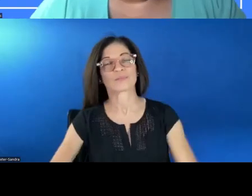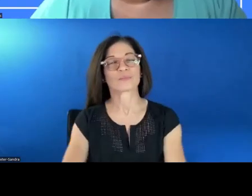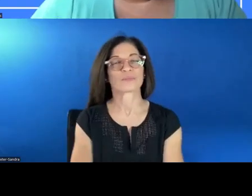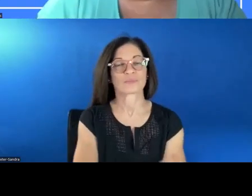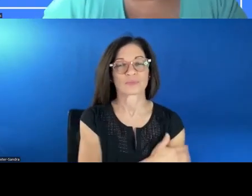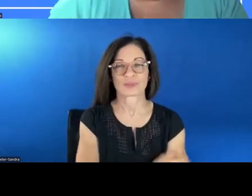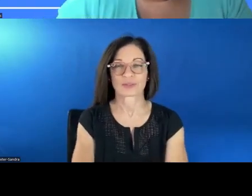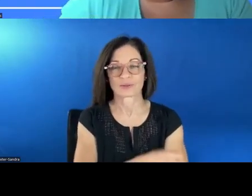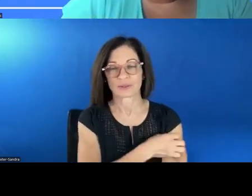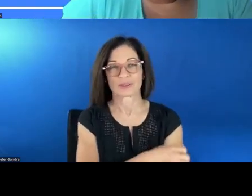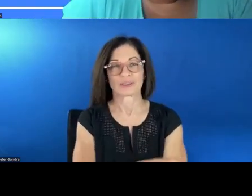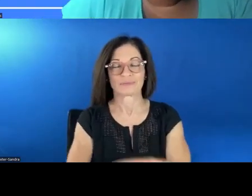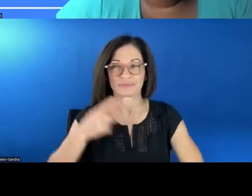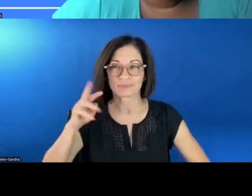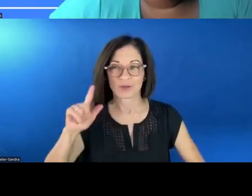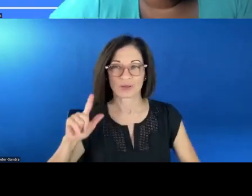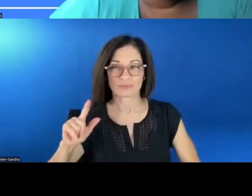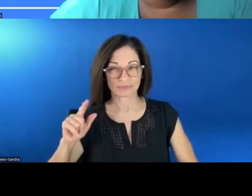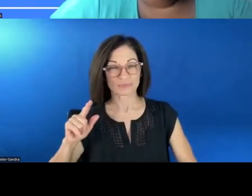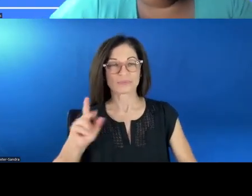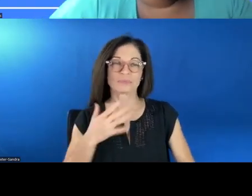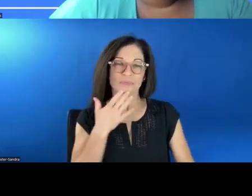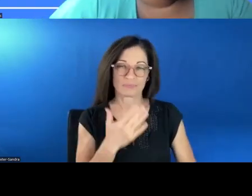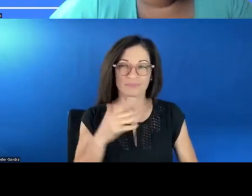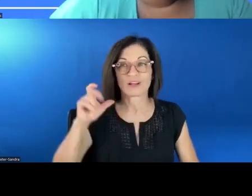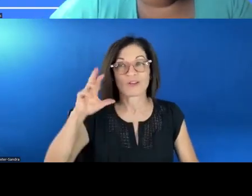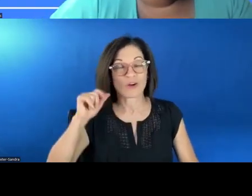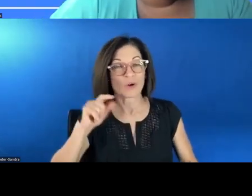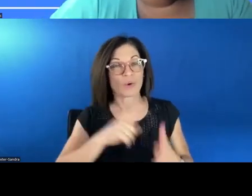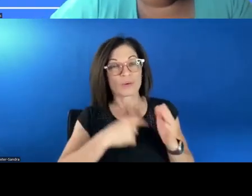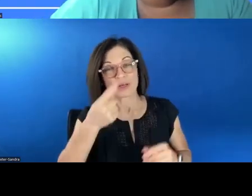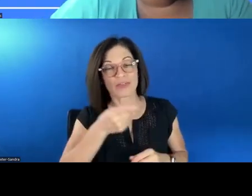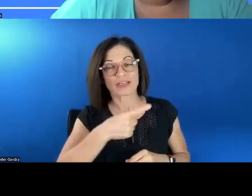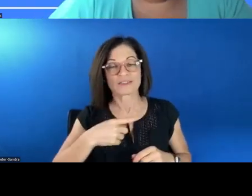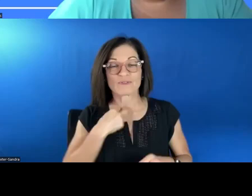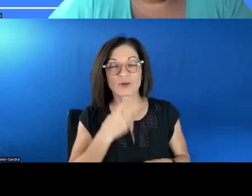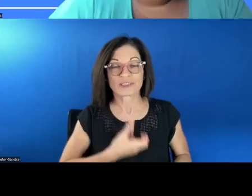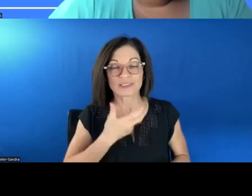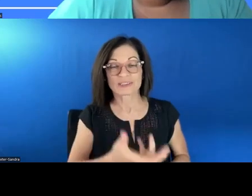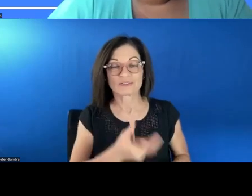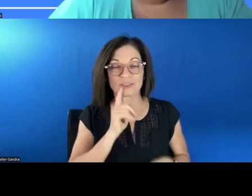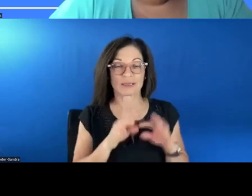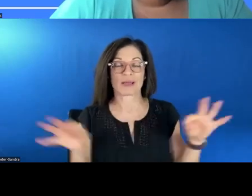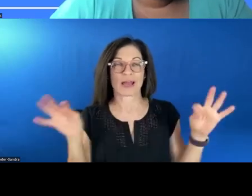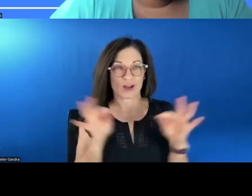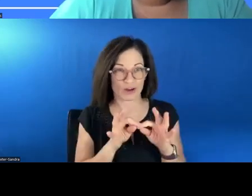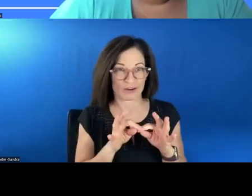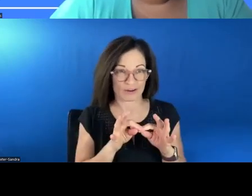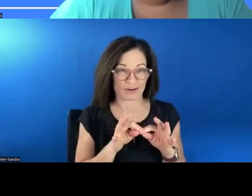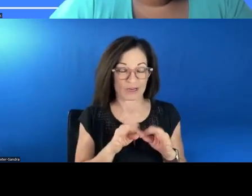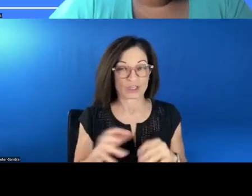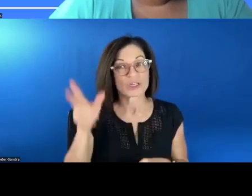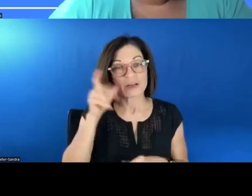Well, thank you. Laura, I think the thing I'd note to everybody is these voices really matter as we evolve systems. Hearing from law